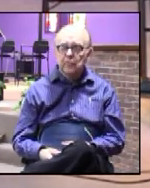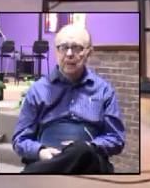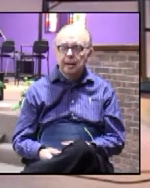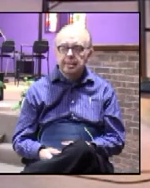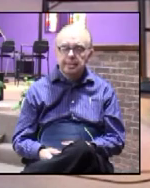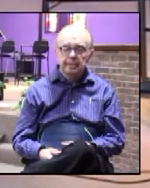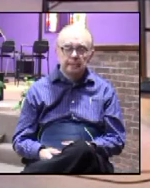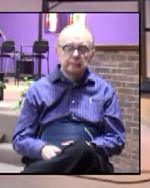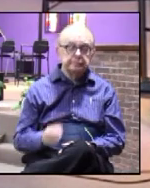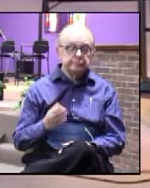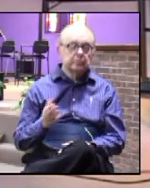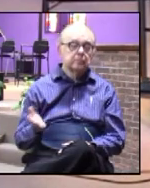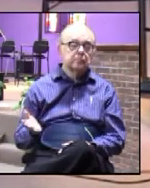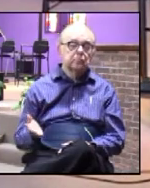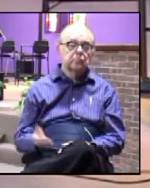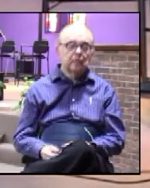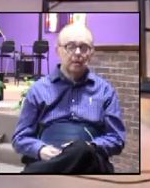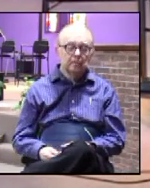there was